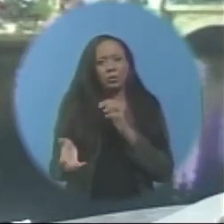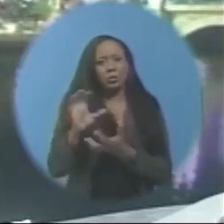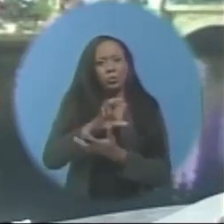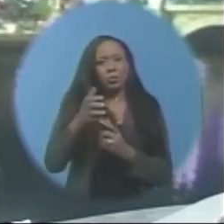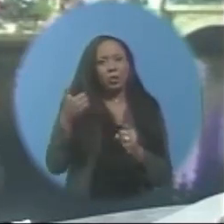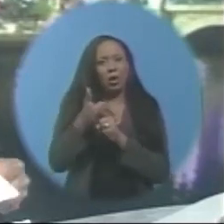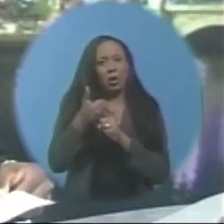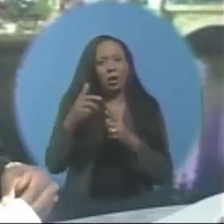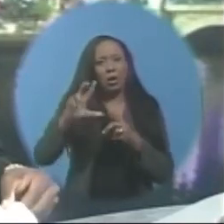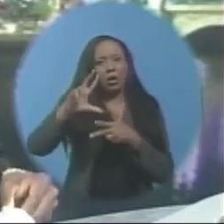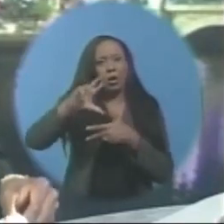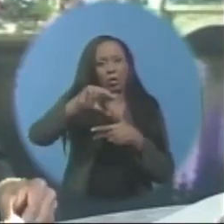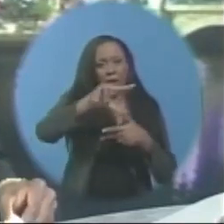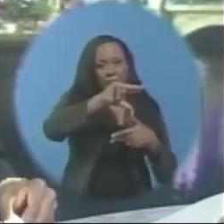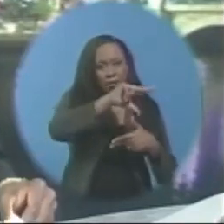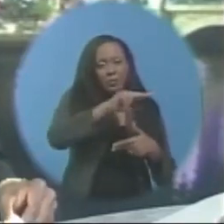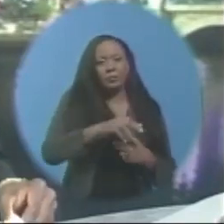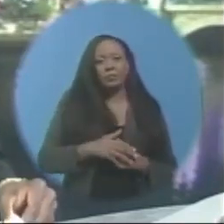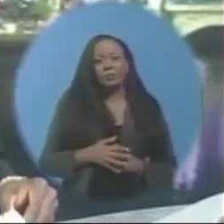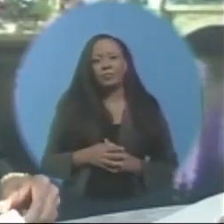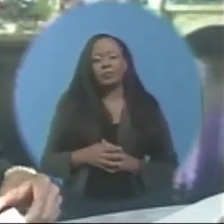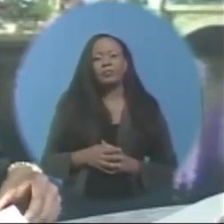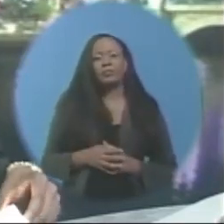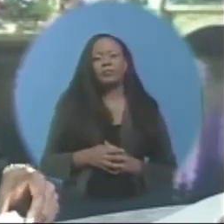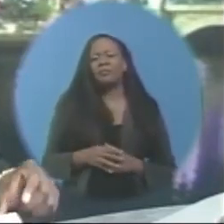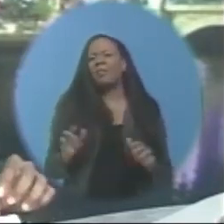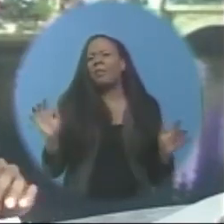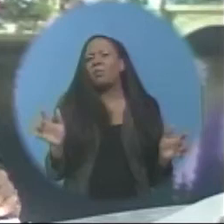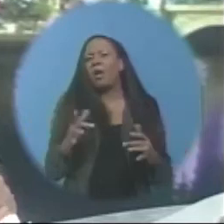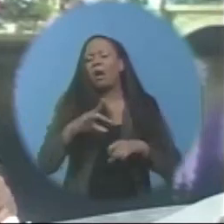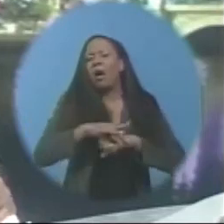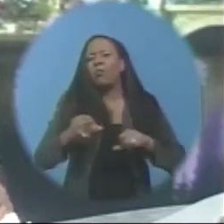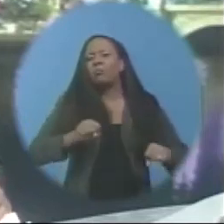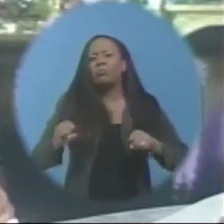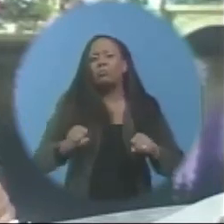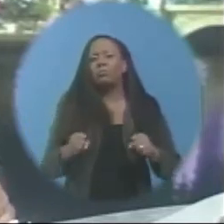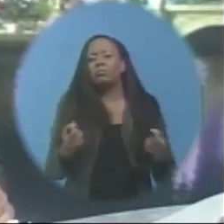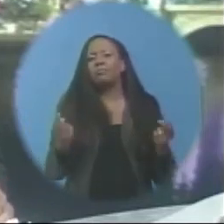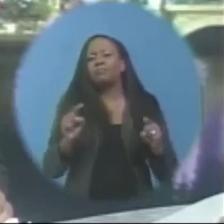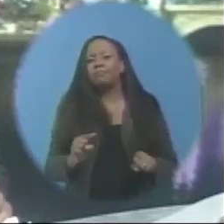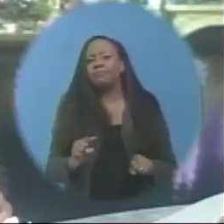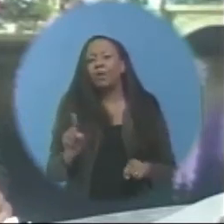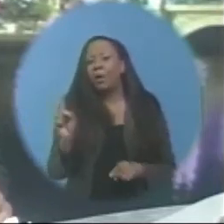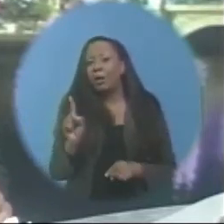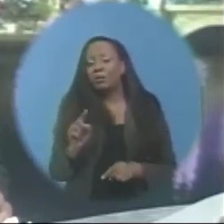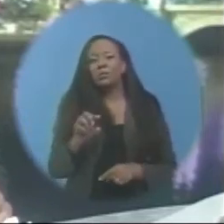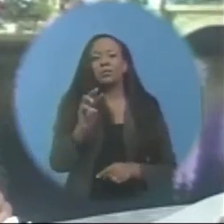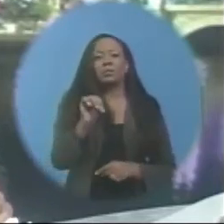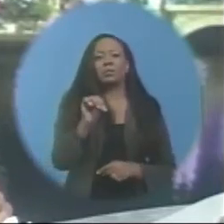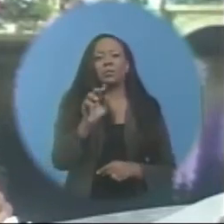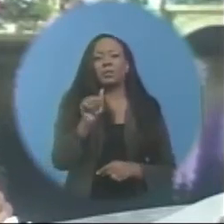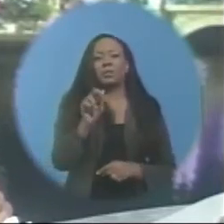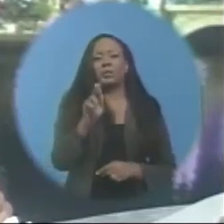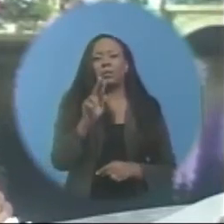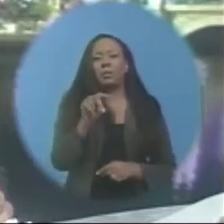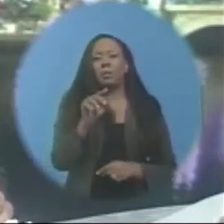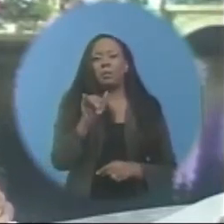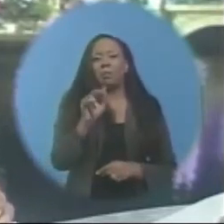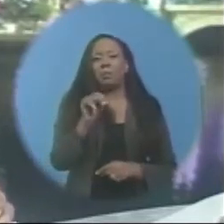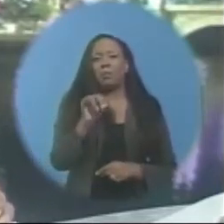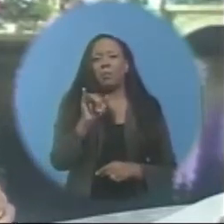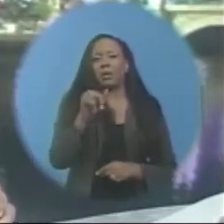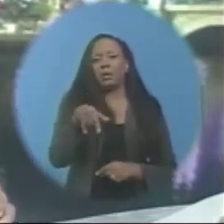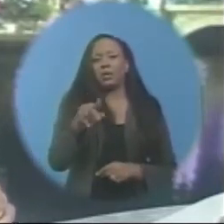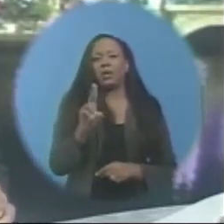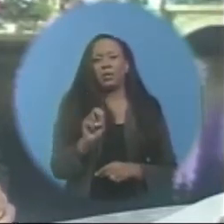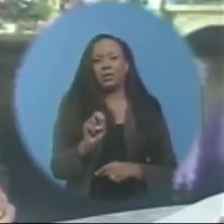Irma. A light earthquake was recorded off Martinique this morning. The 4.6 magnitude quake struck about 2